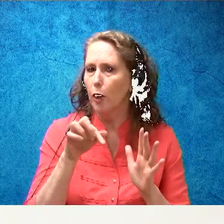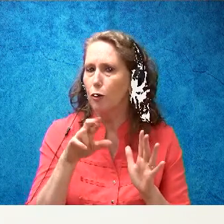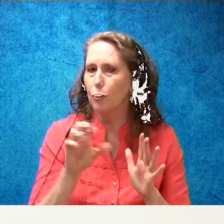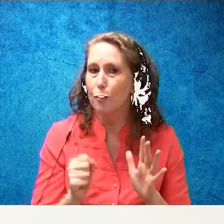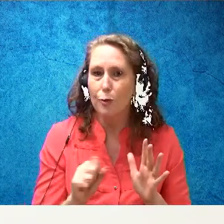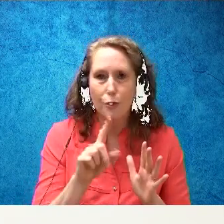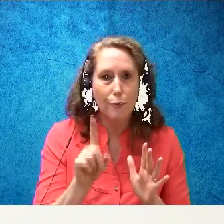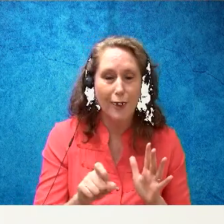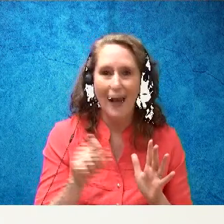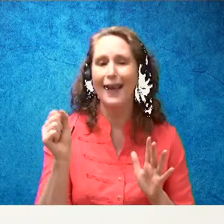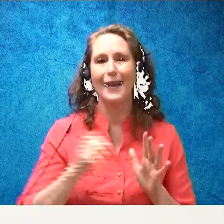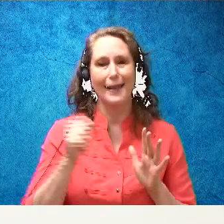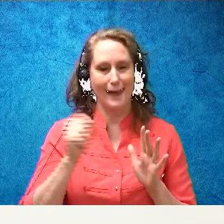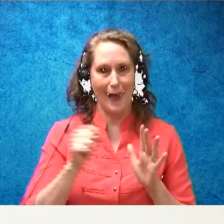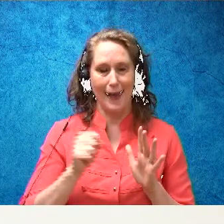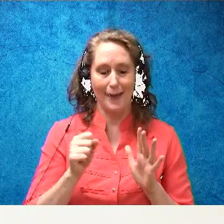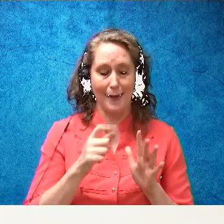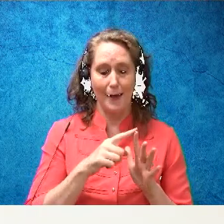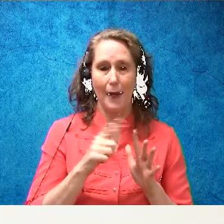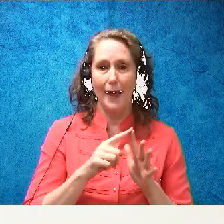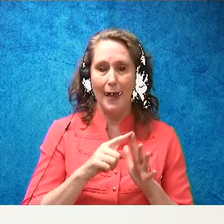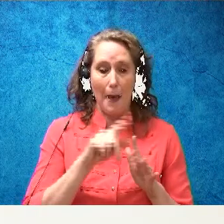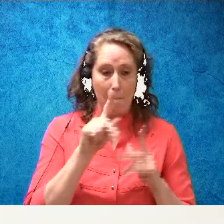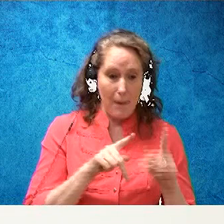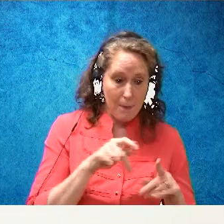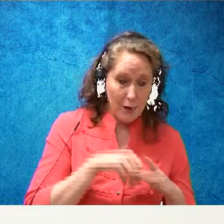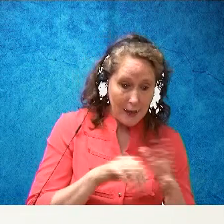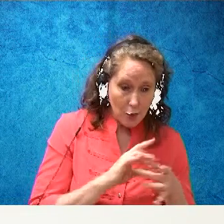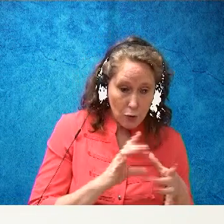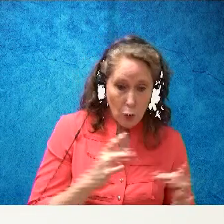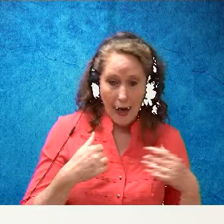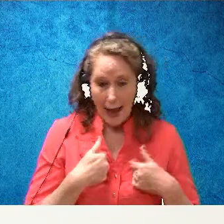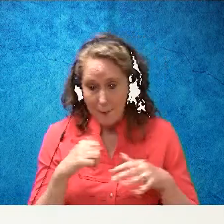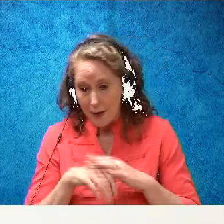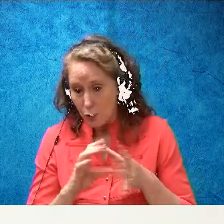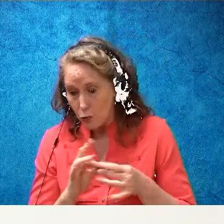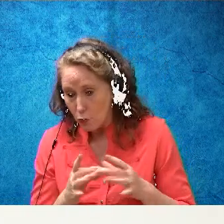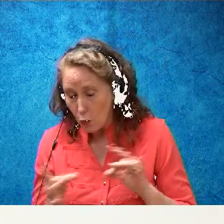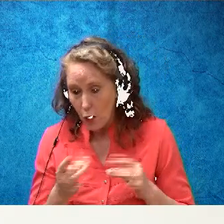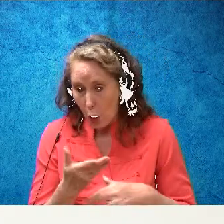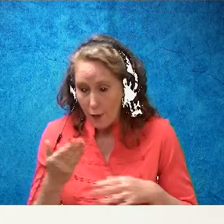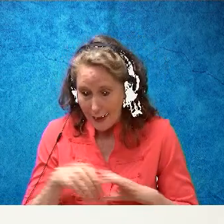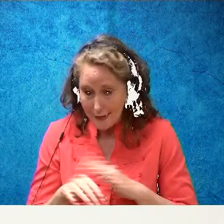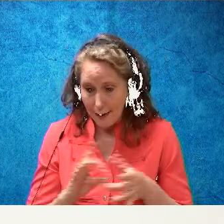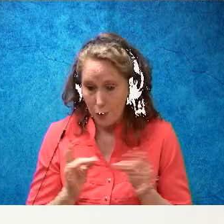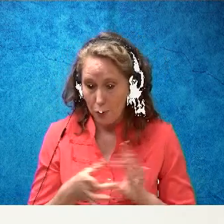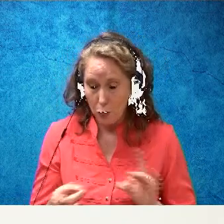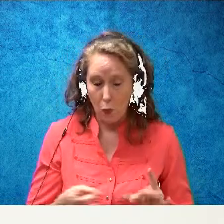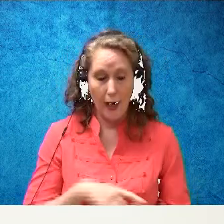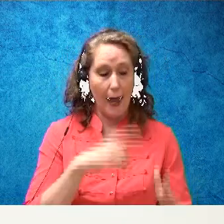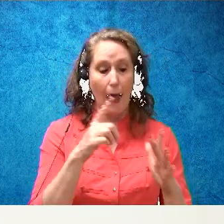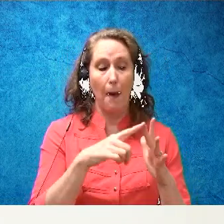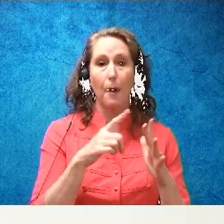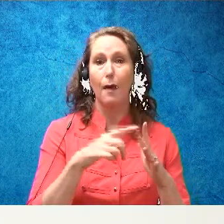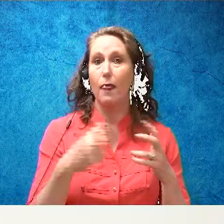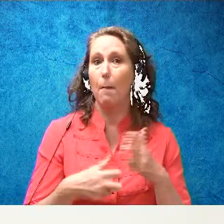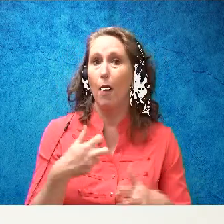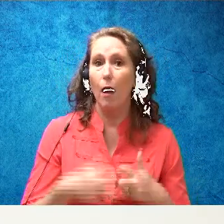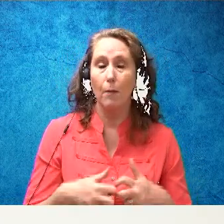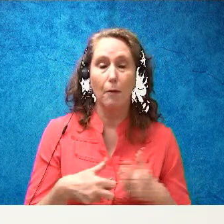Yes, friends, people, animals, or the things in your story. Okay, and then we have problem,